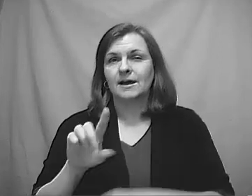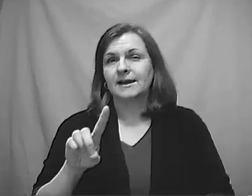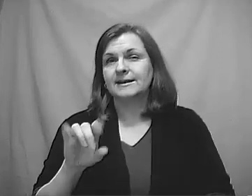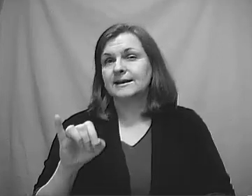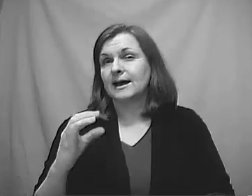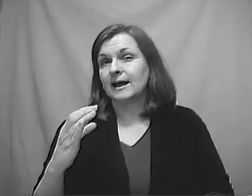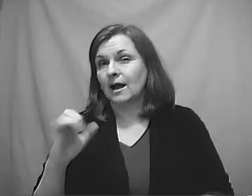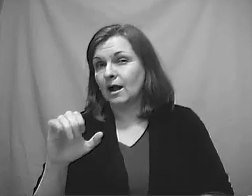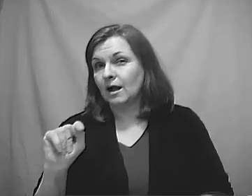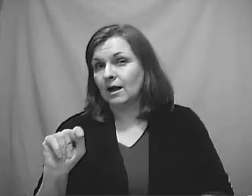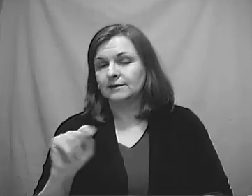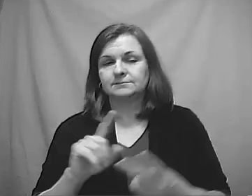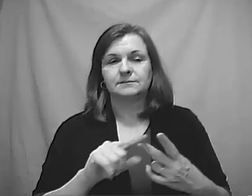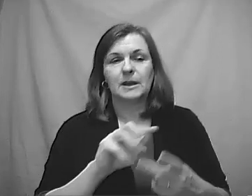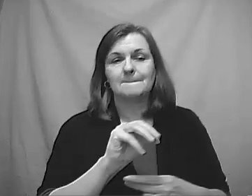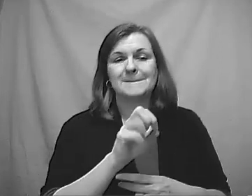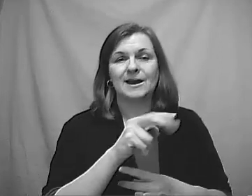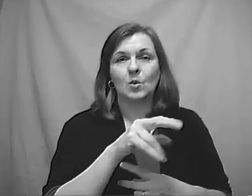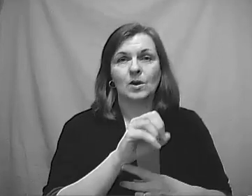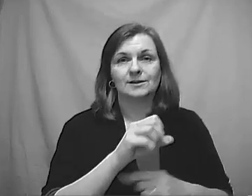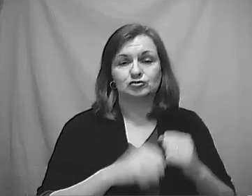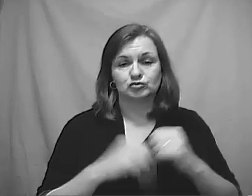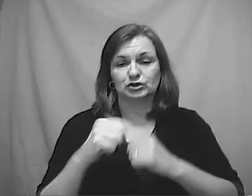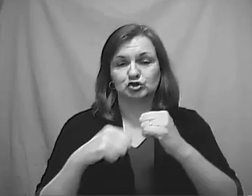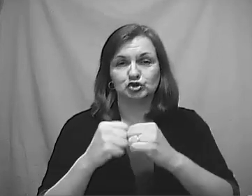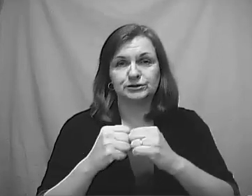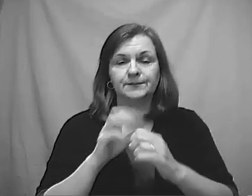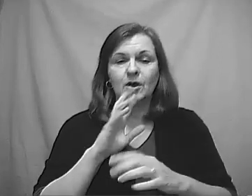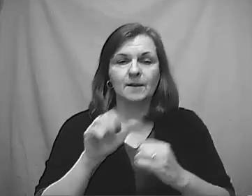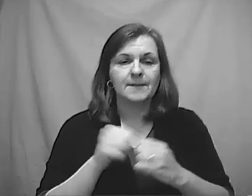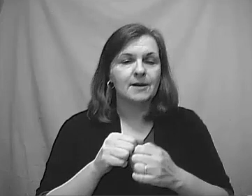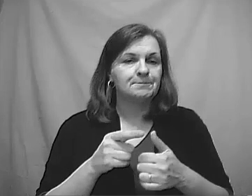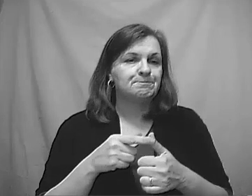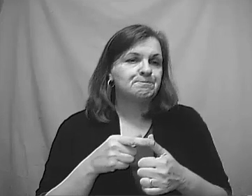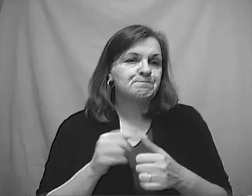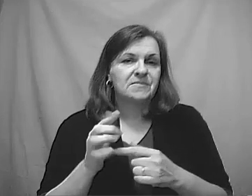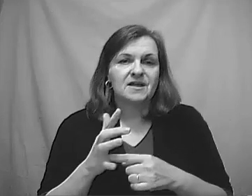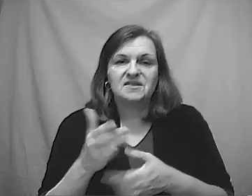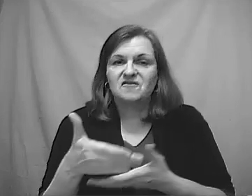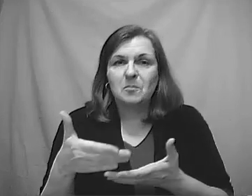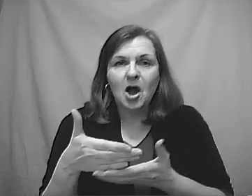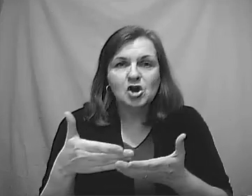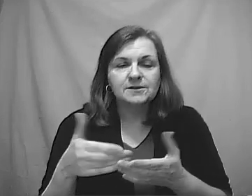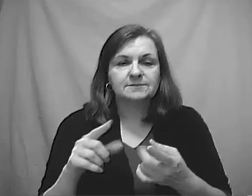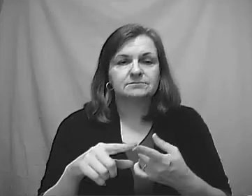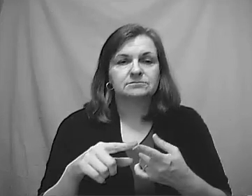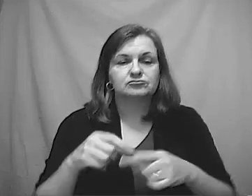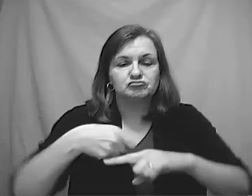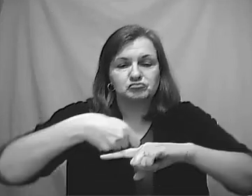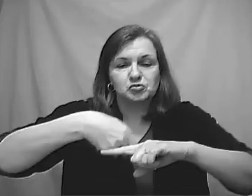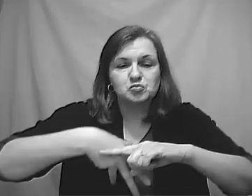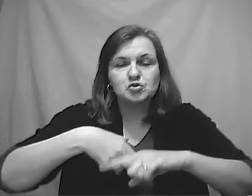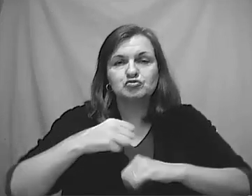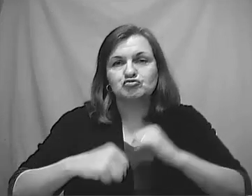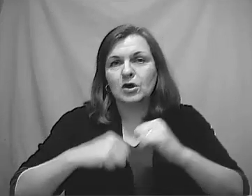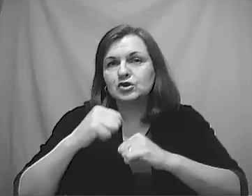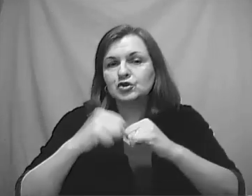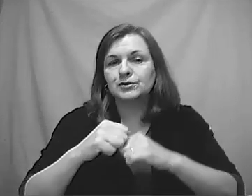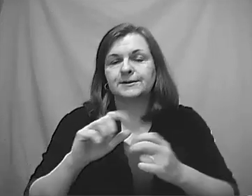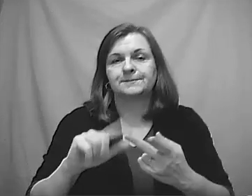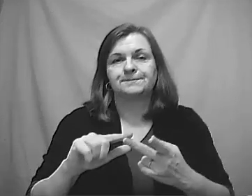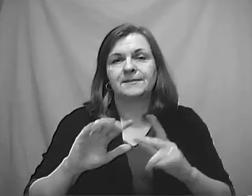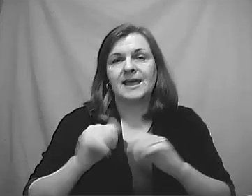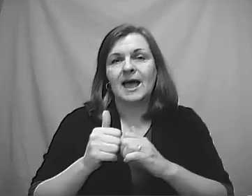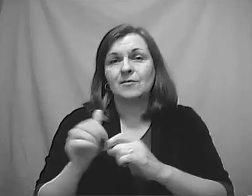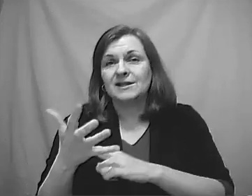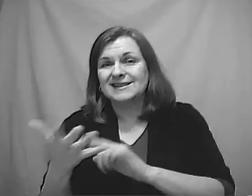based on dicot and monocot structures, thinking about leaf parts, root structures,